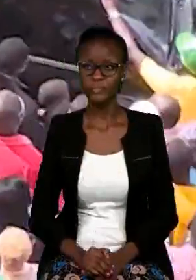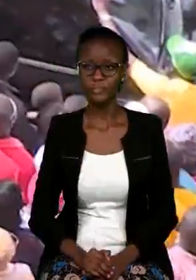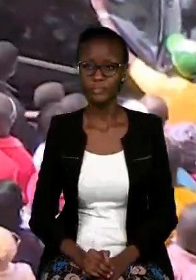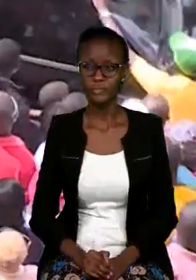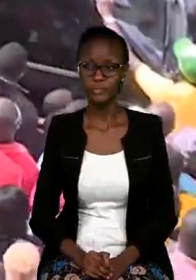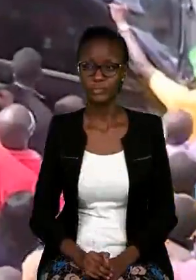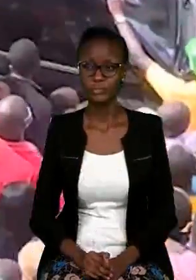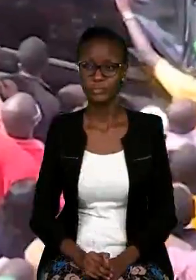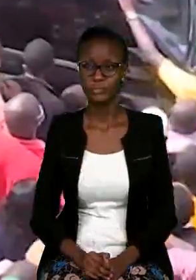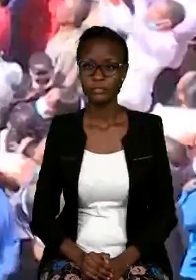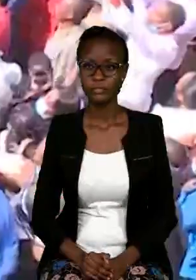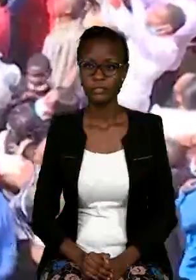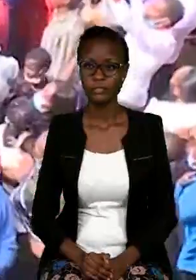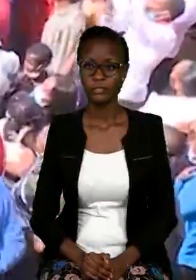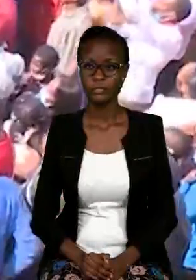Ruto,